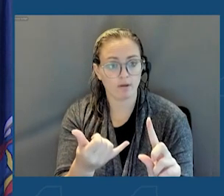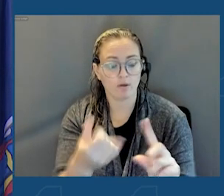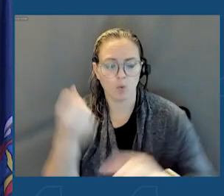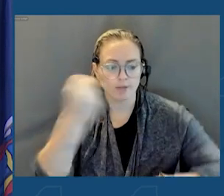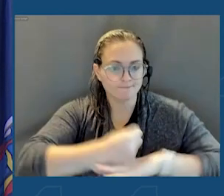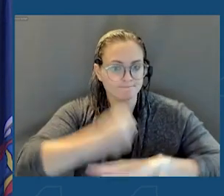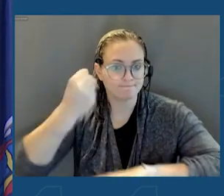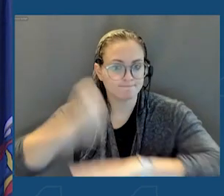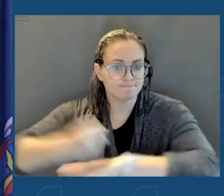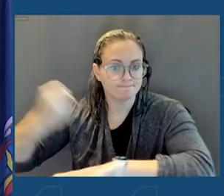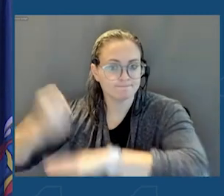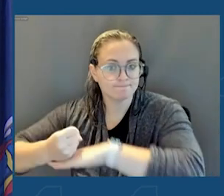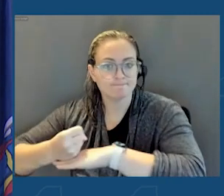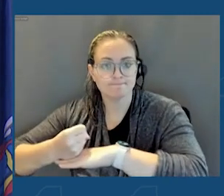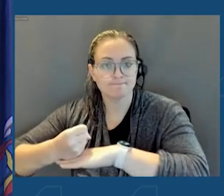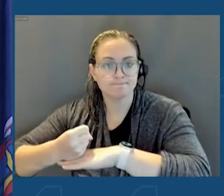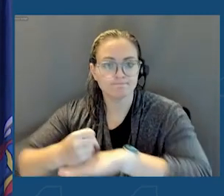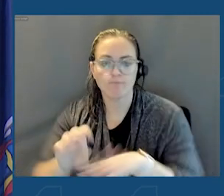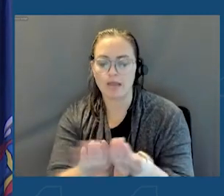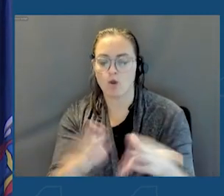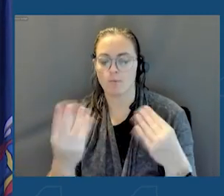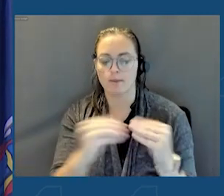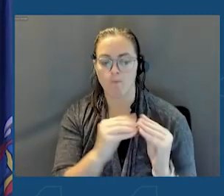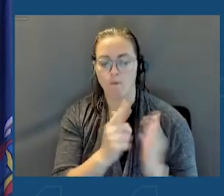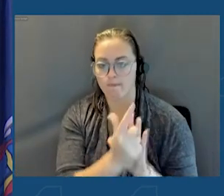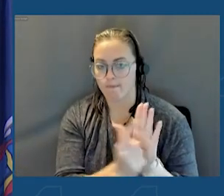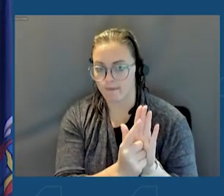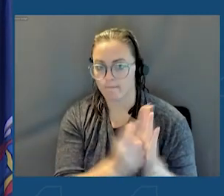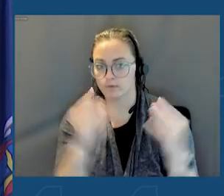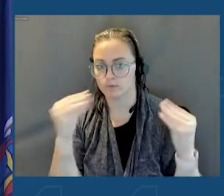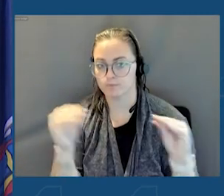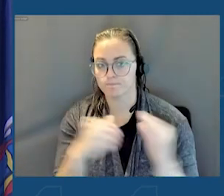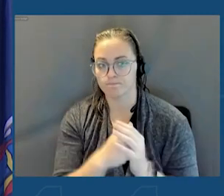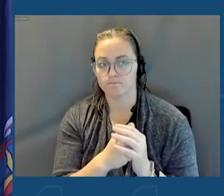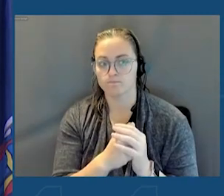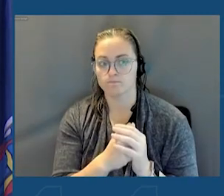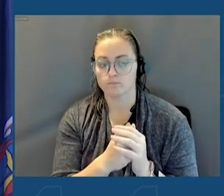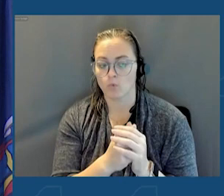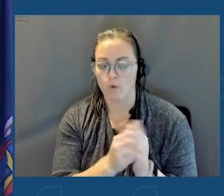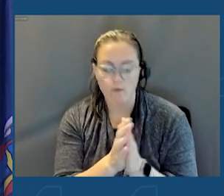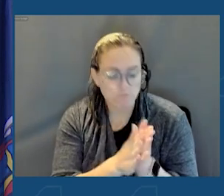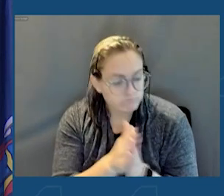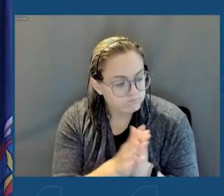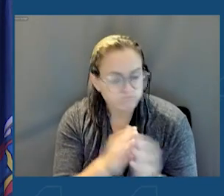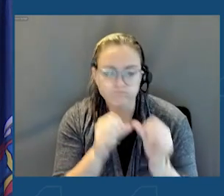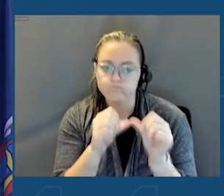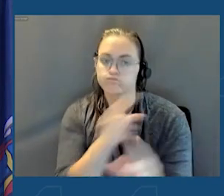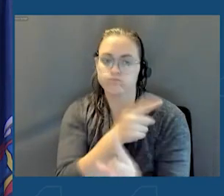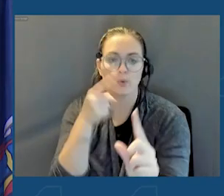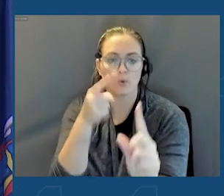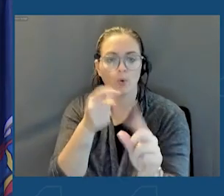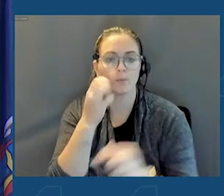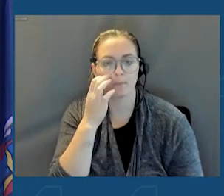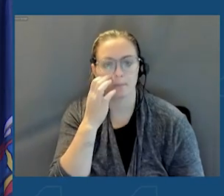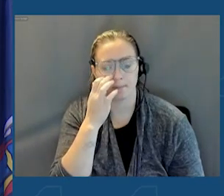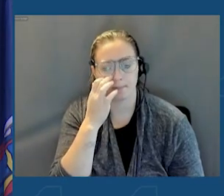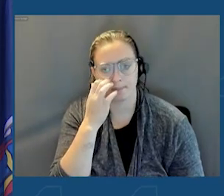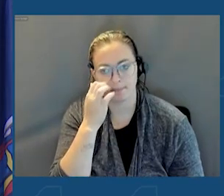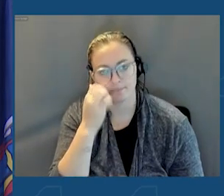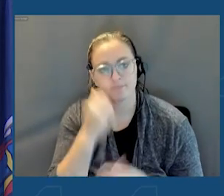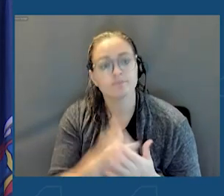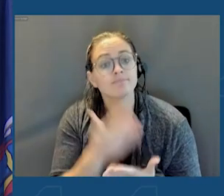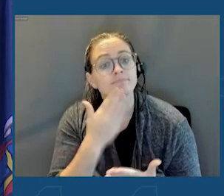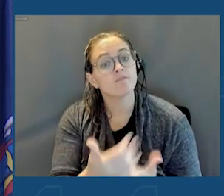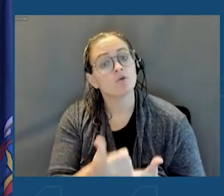illicit shops down and opening more legal ones. And we're going to continue to drive full speed at both of those goals. We thank you for helping to